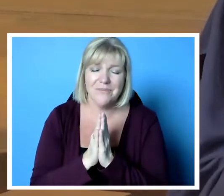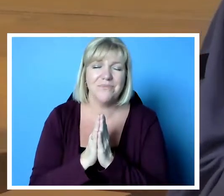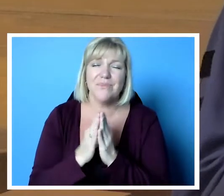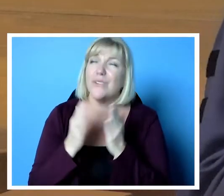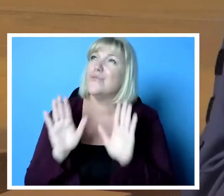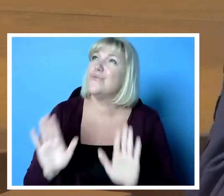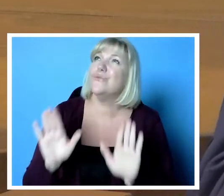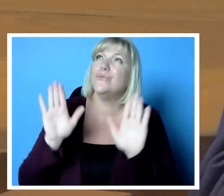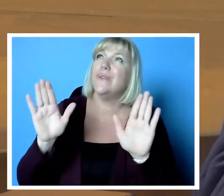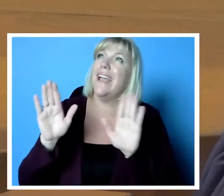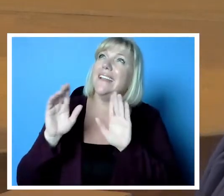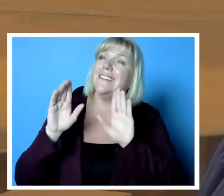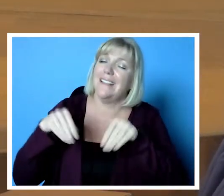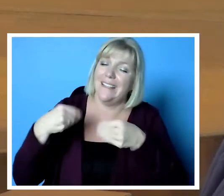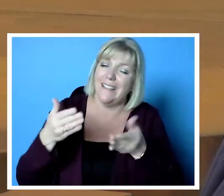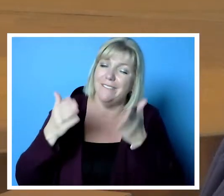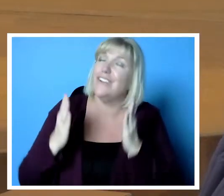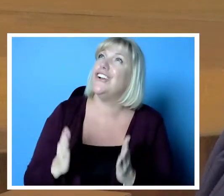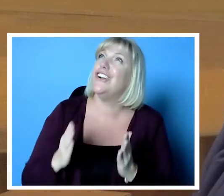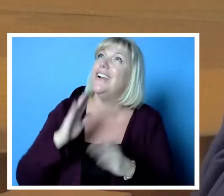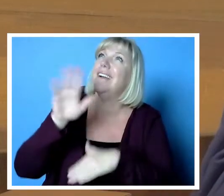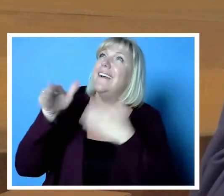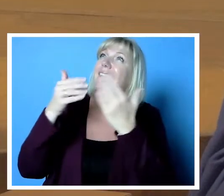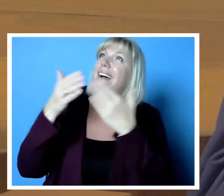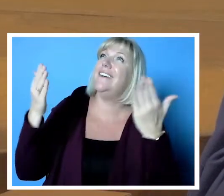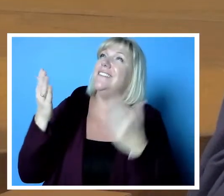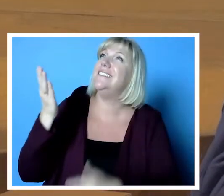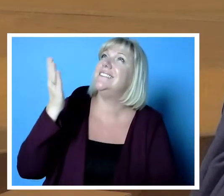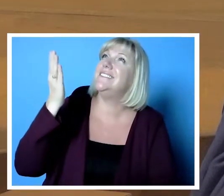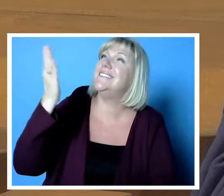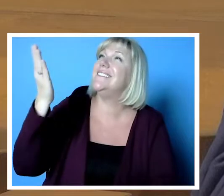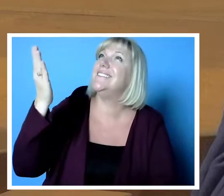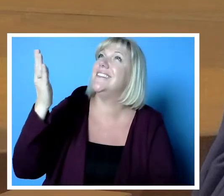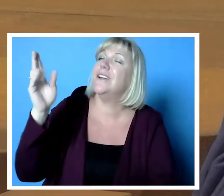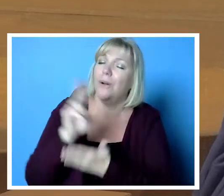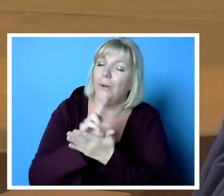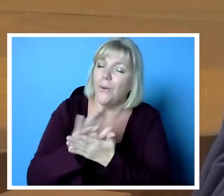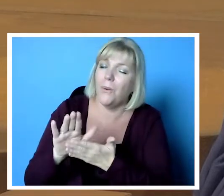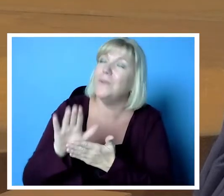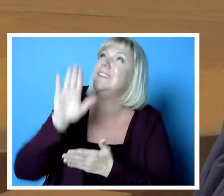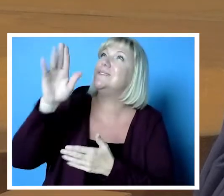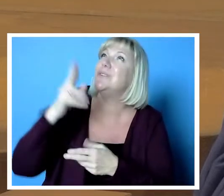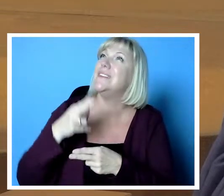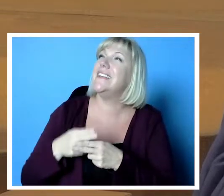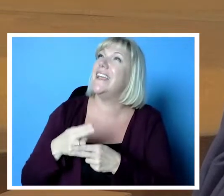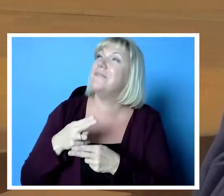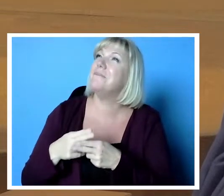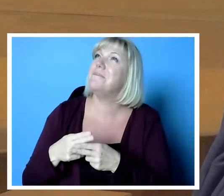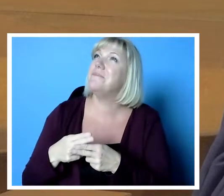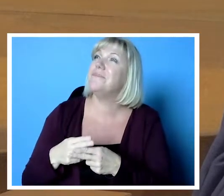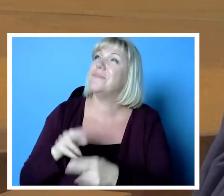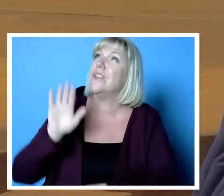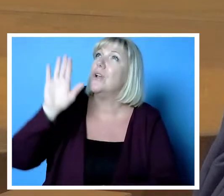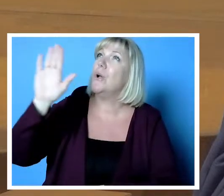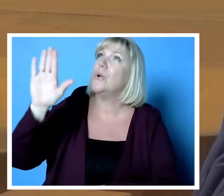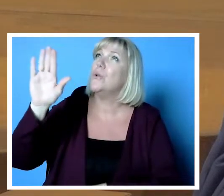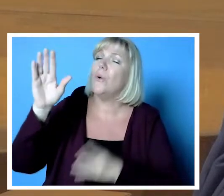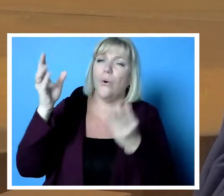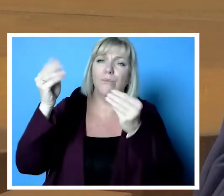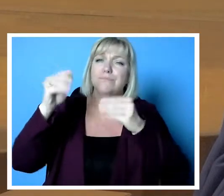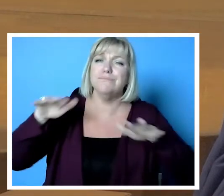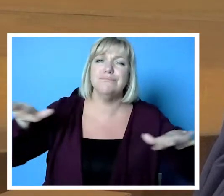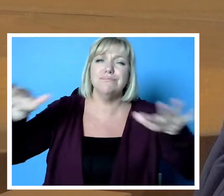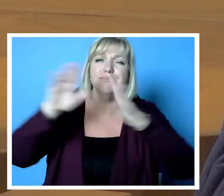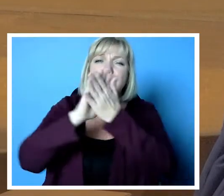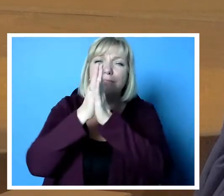great giver, in whom heaven is found, holy is your name. May your commonwealth of